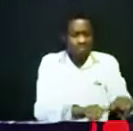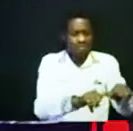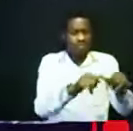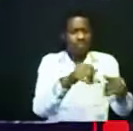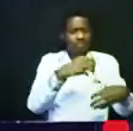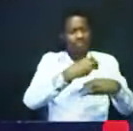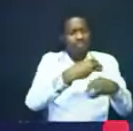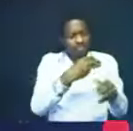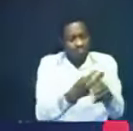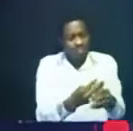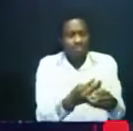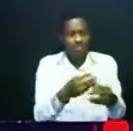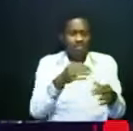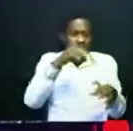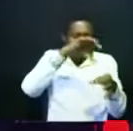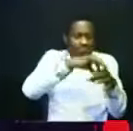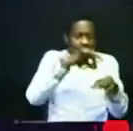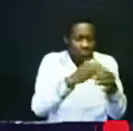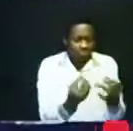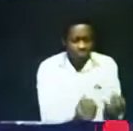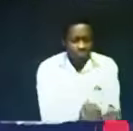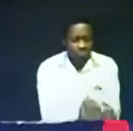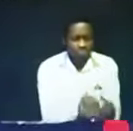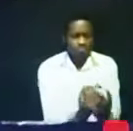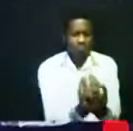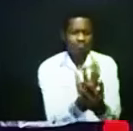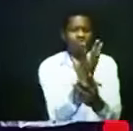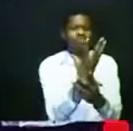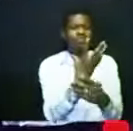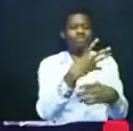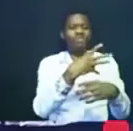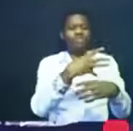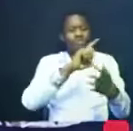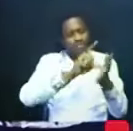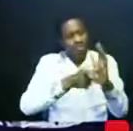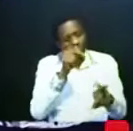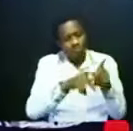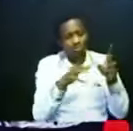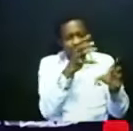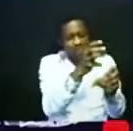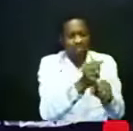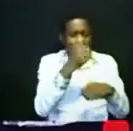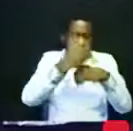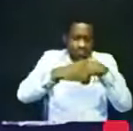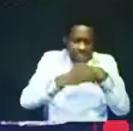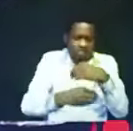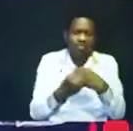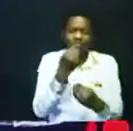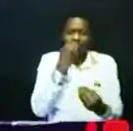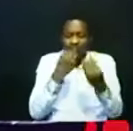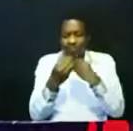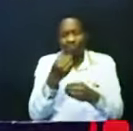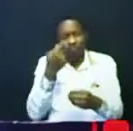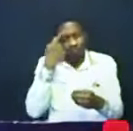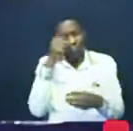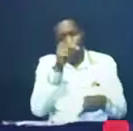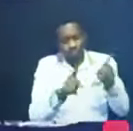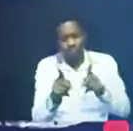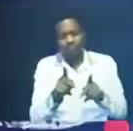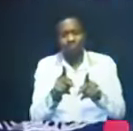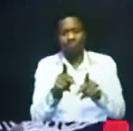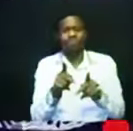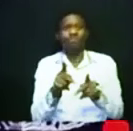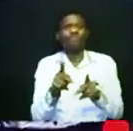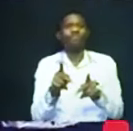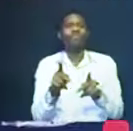and bread for the eater. Na said ye in suon is which ma free stro gufem na